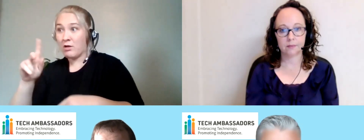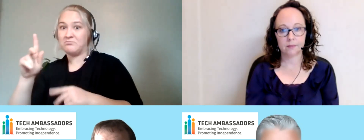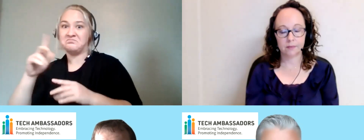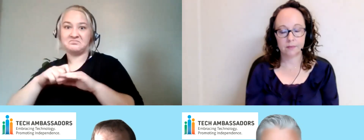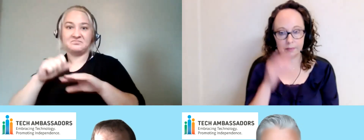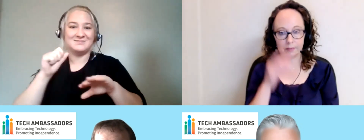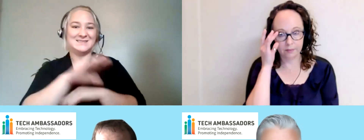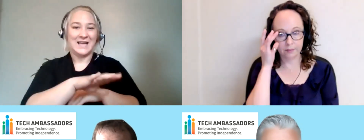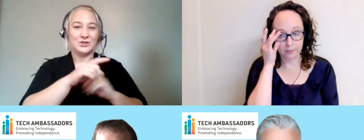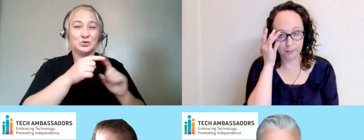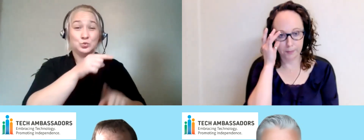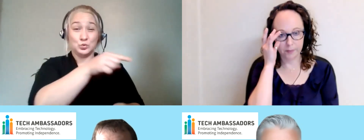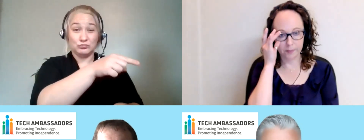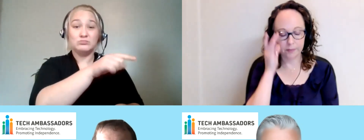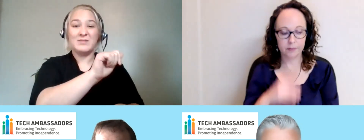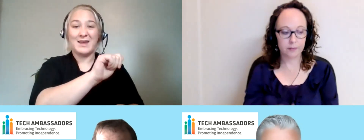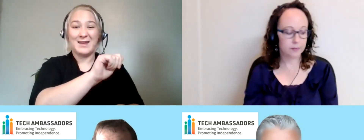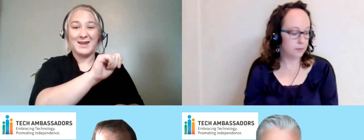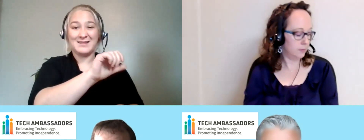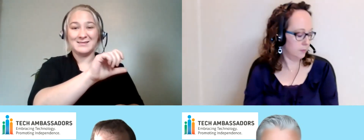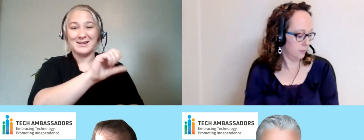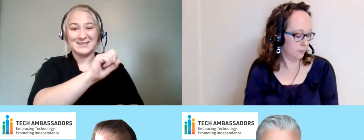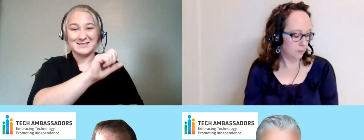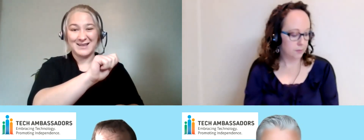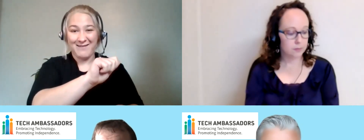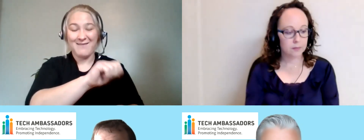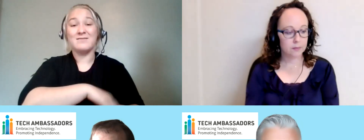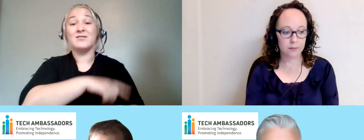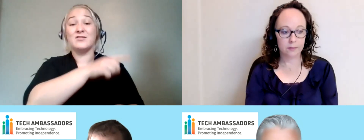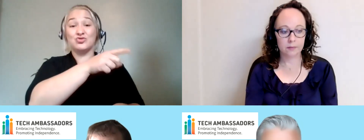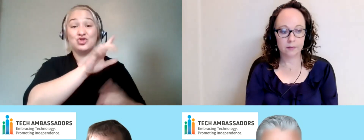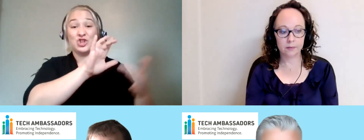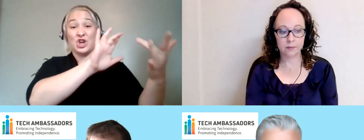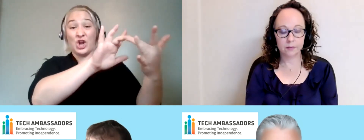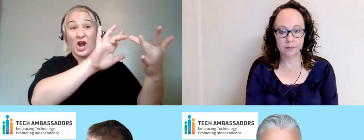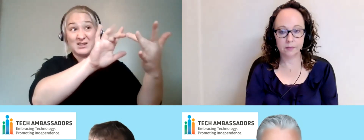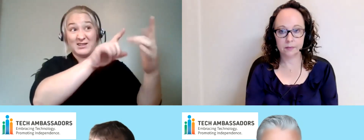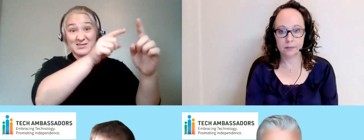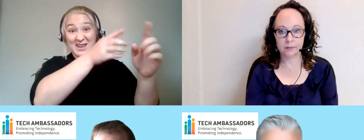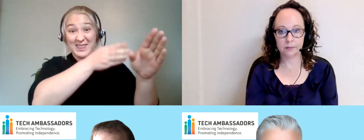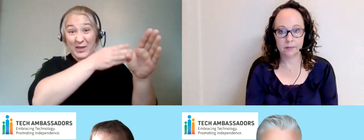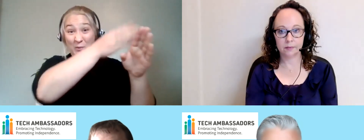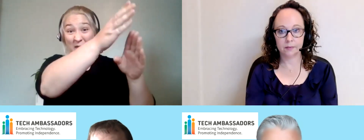She got in touch with the main company that